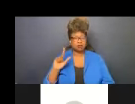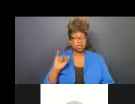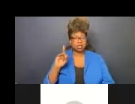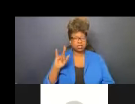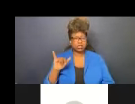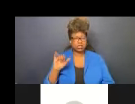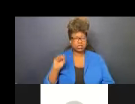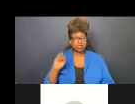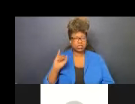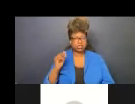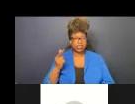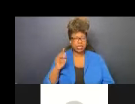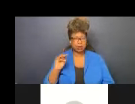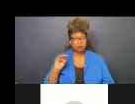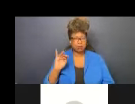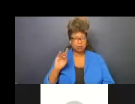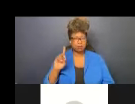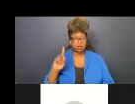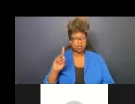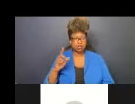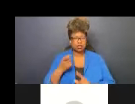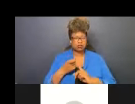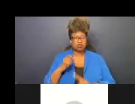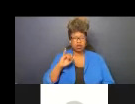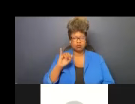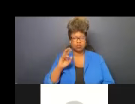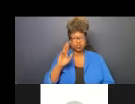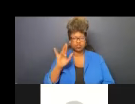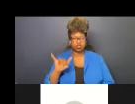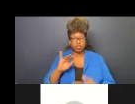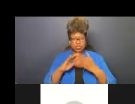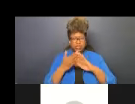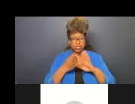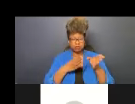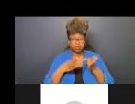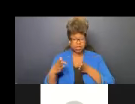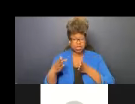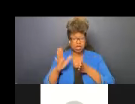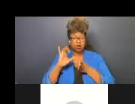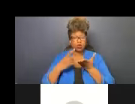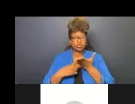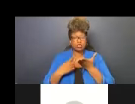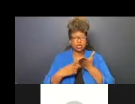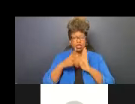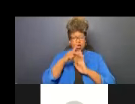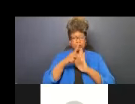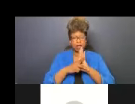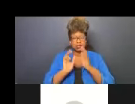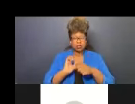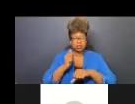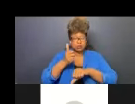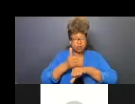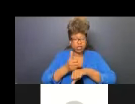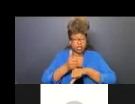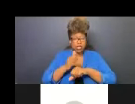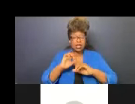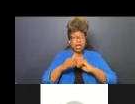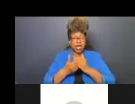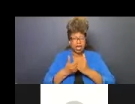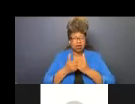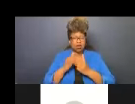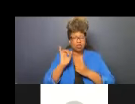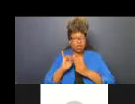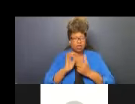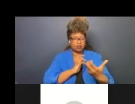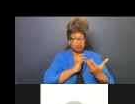Division of City Planning. I'm going to talk about how policymaking related to climate resilience fits into the 3 scenarios. So local